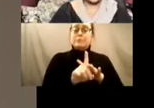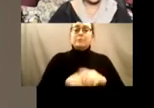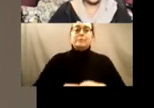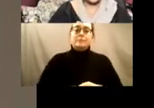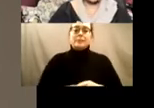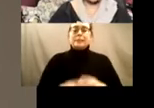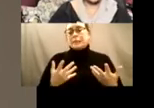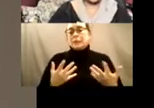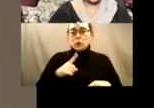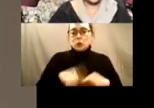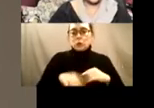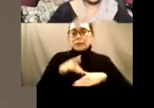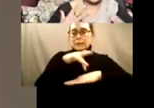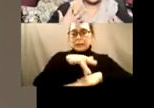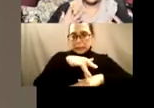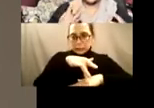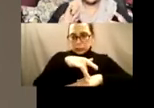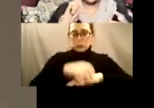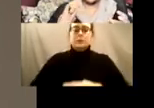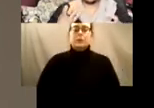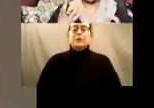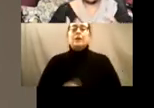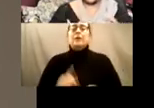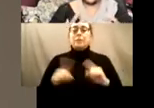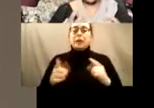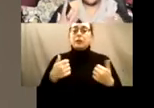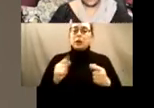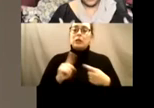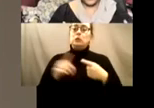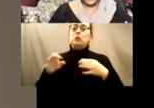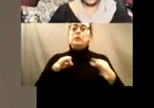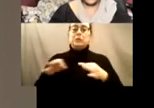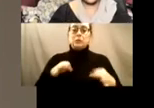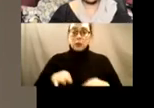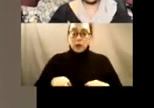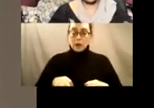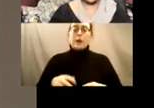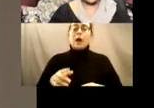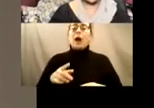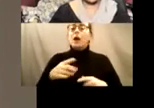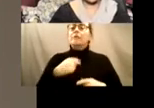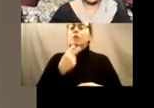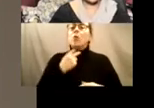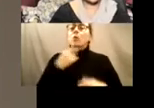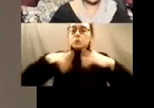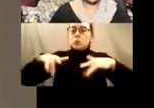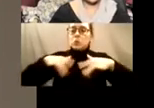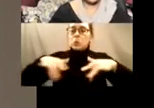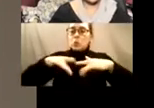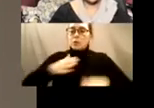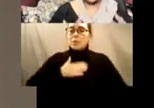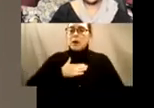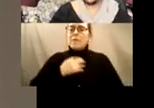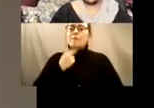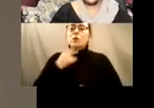it. But I tried to do in the description, I recorded audio descriptions and wrote audio descriptions for each piece,